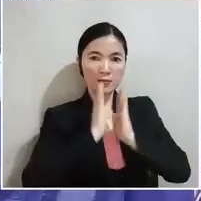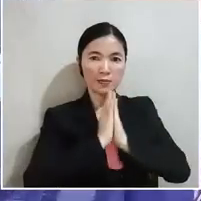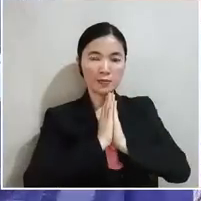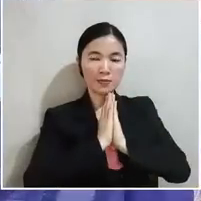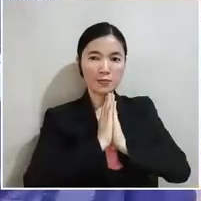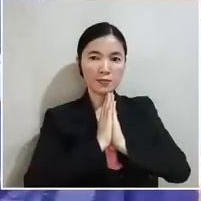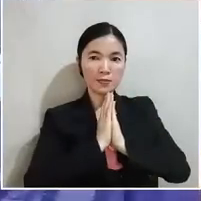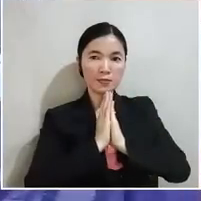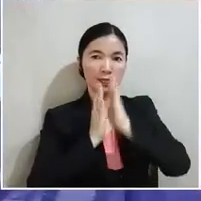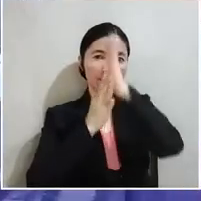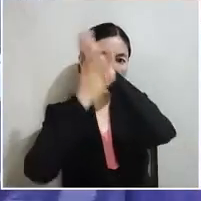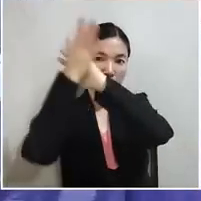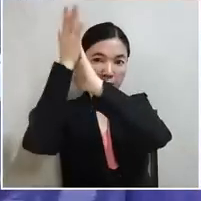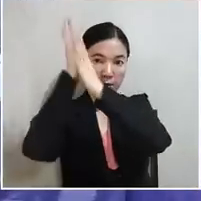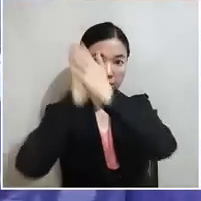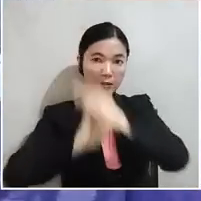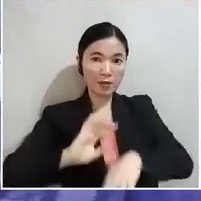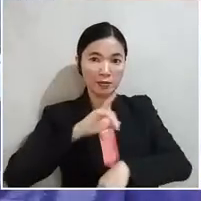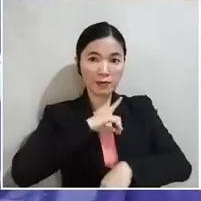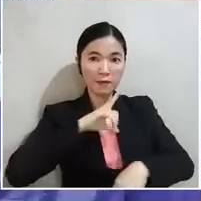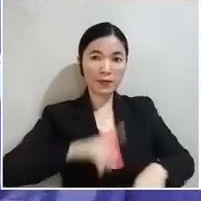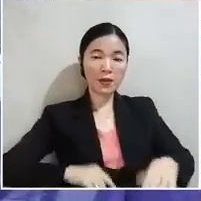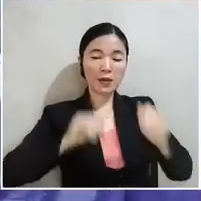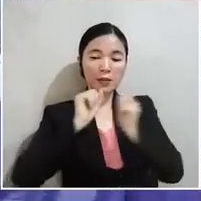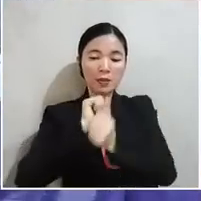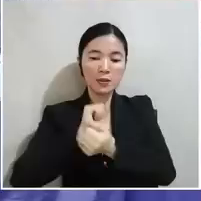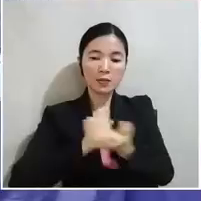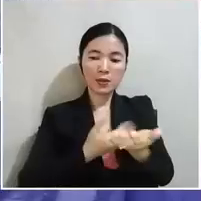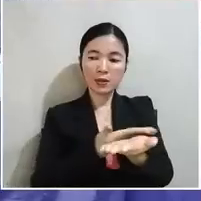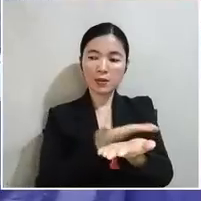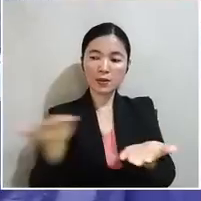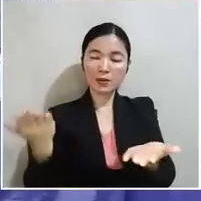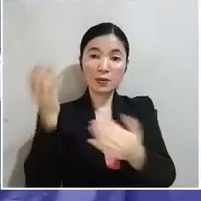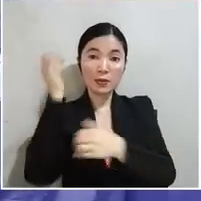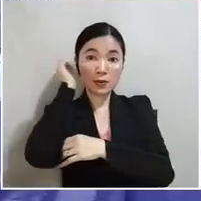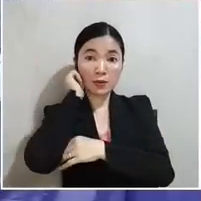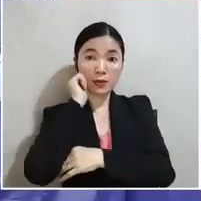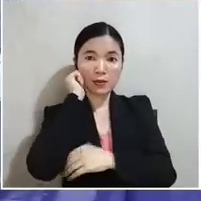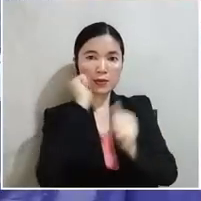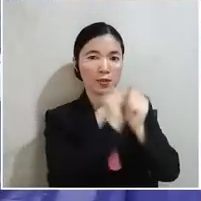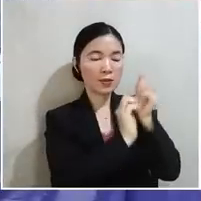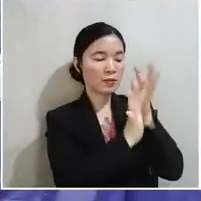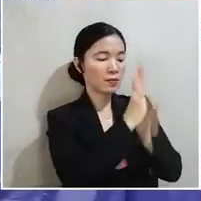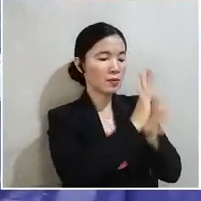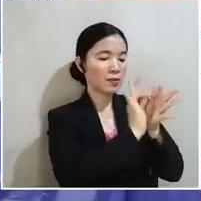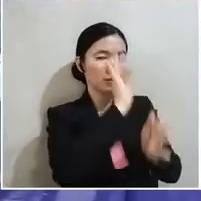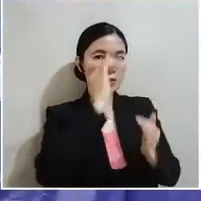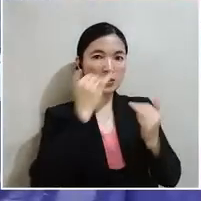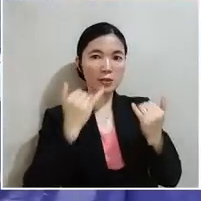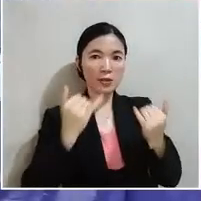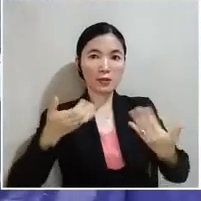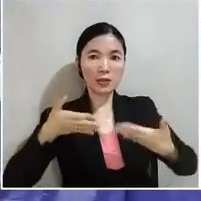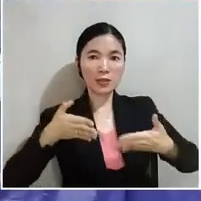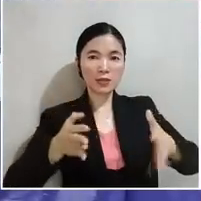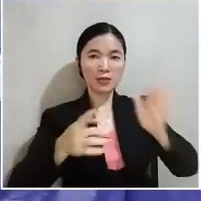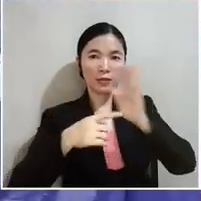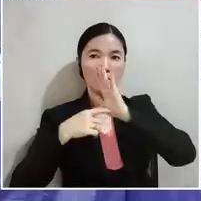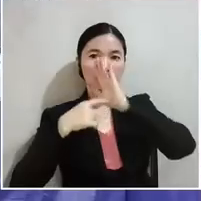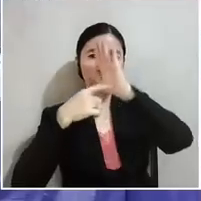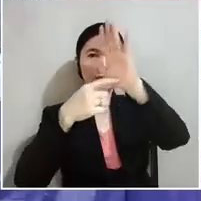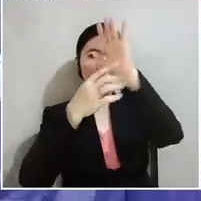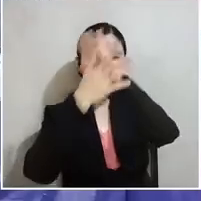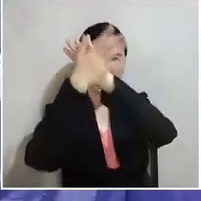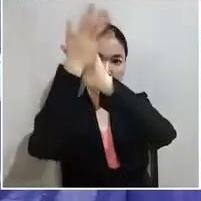The peace of the Lord be with you always. And with your spirit. Let us offer each other the sign